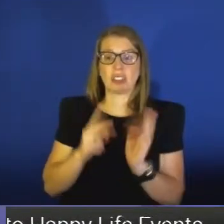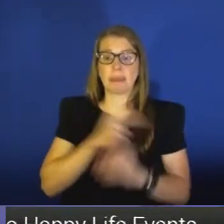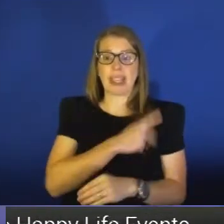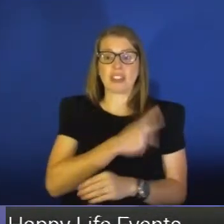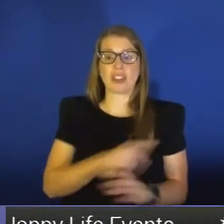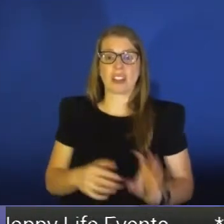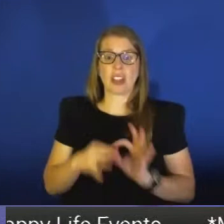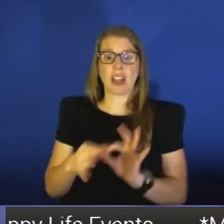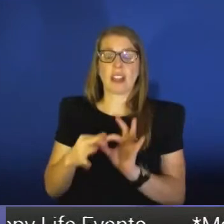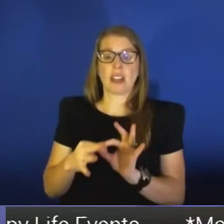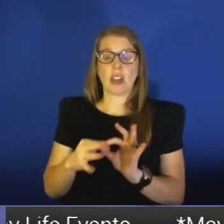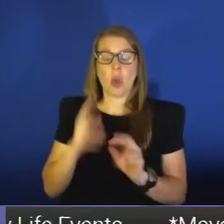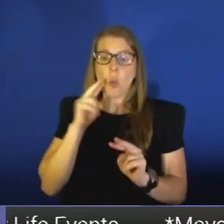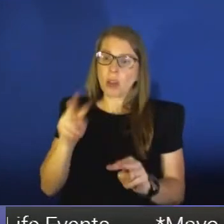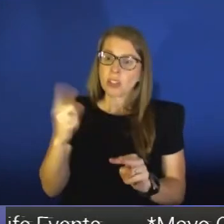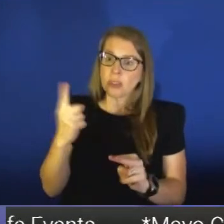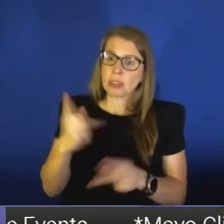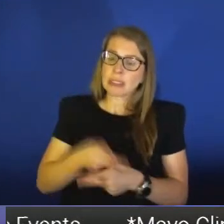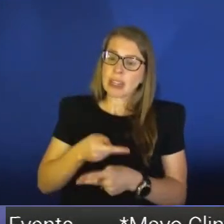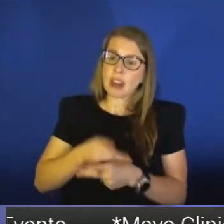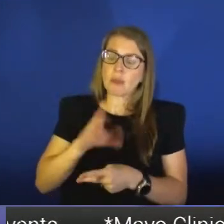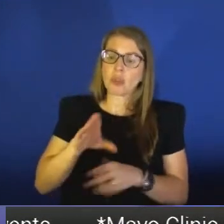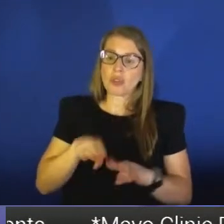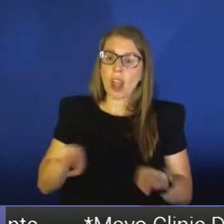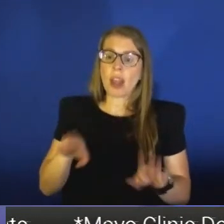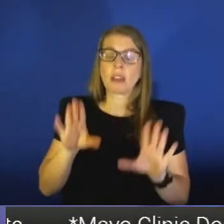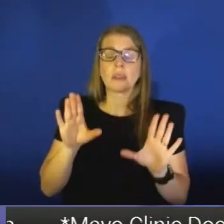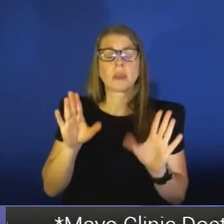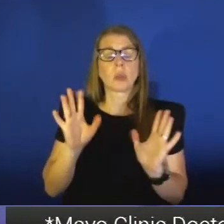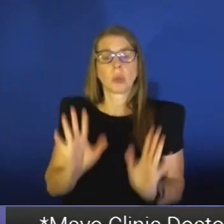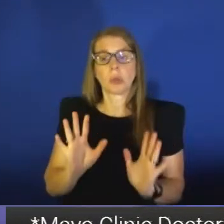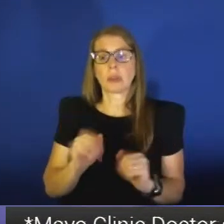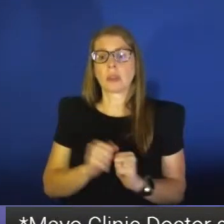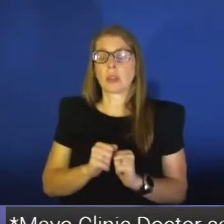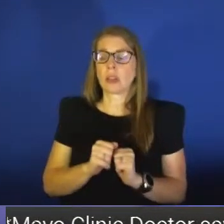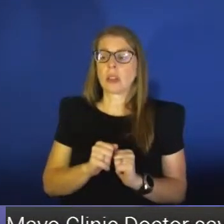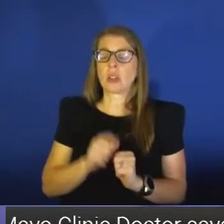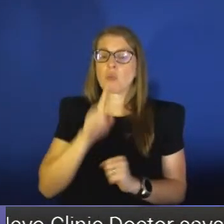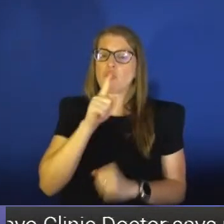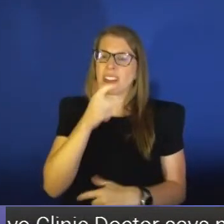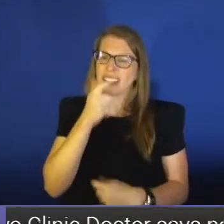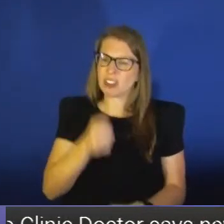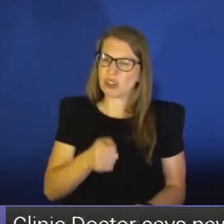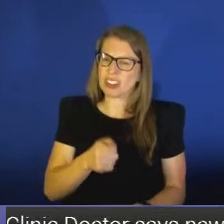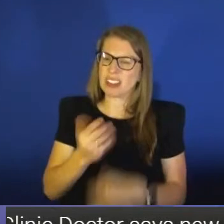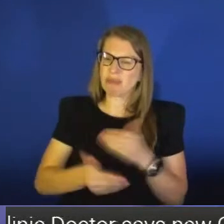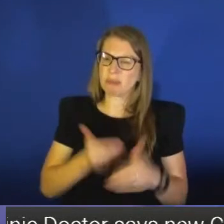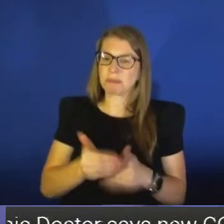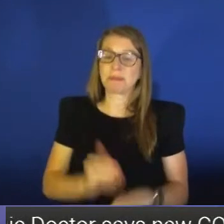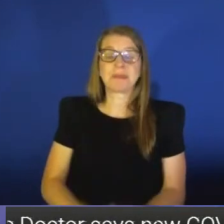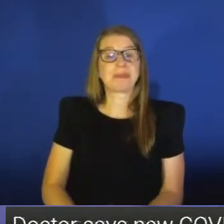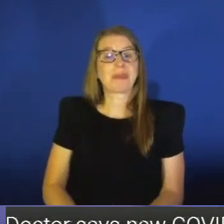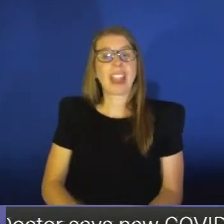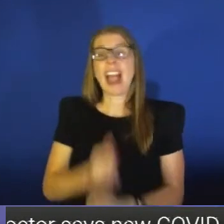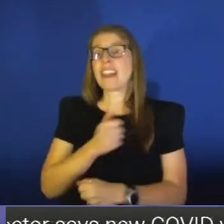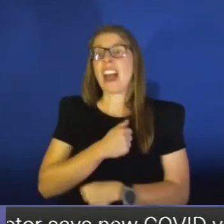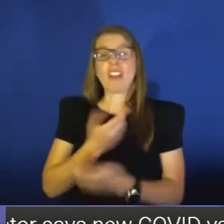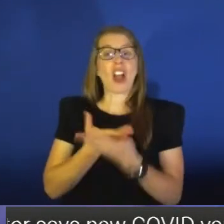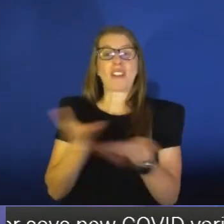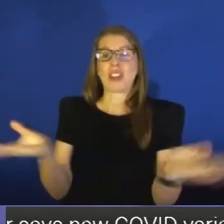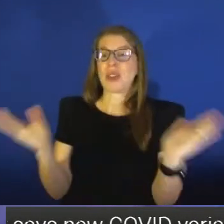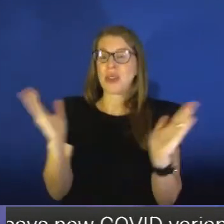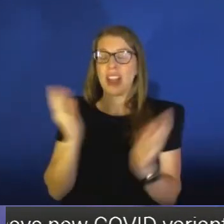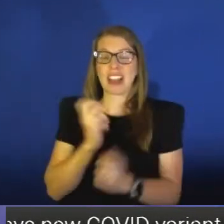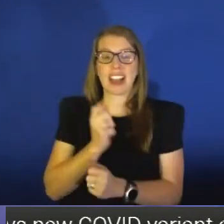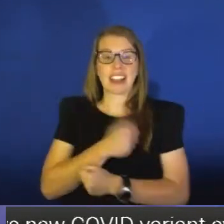somebody take care of your child and just helping you through that, it's a really interesting, So I love you all. I love all you nurses so